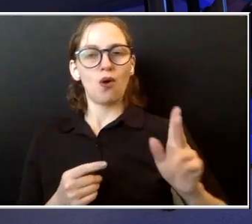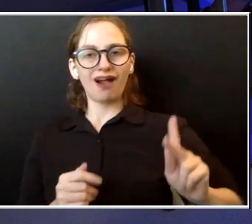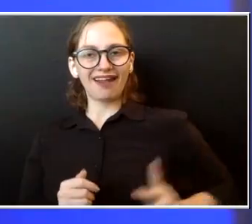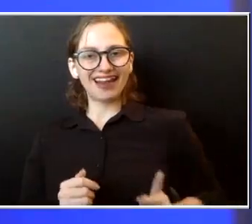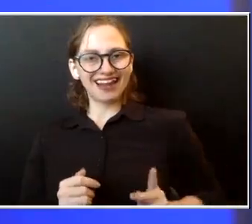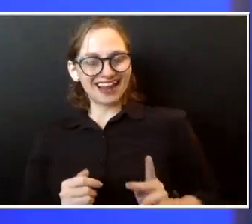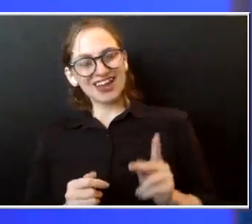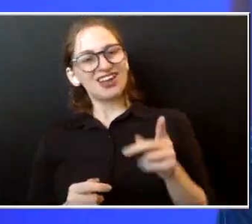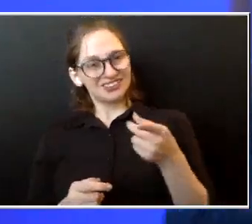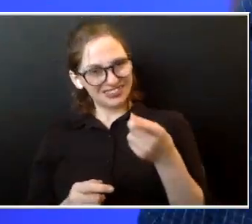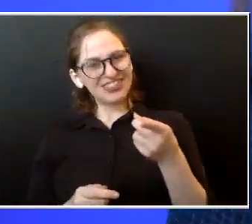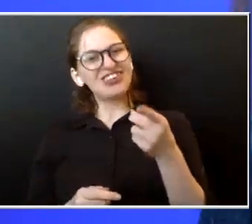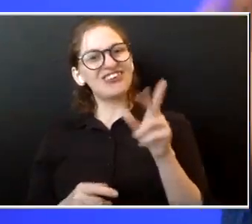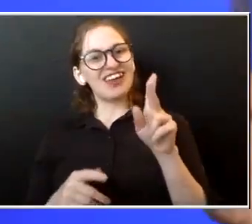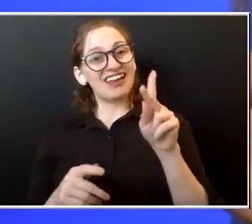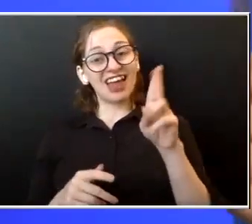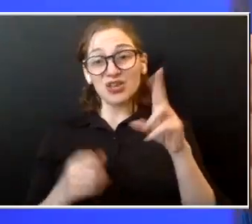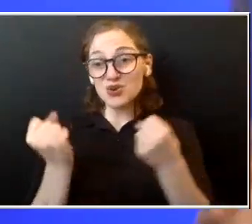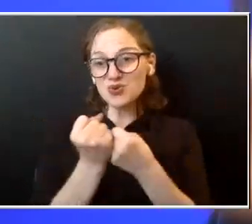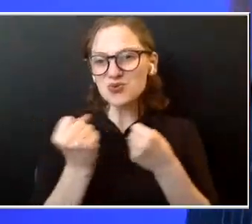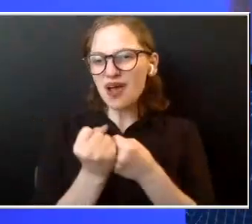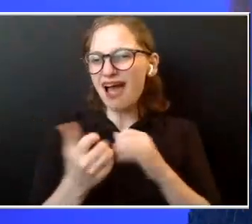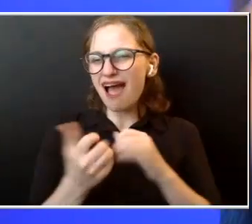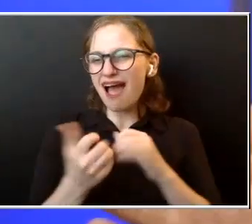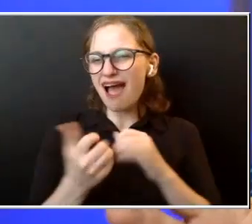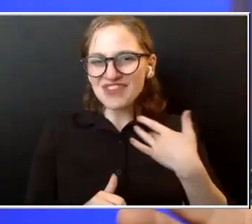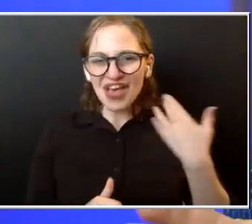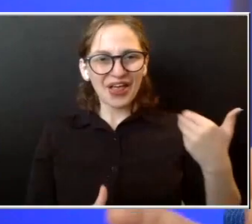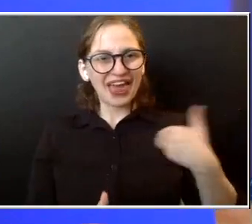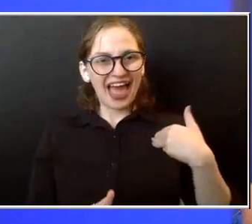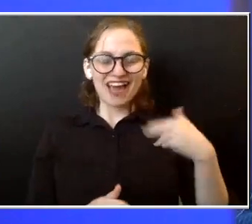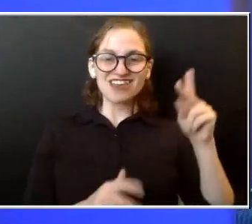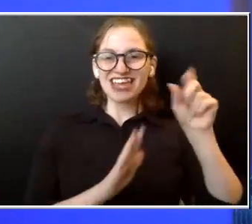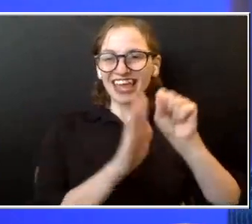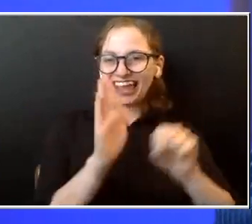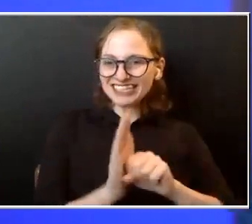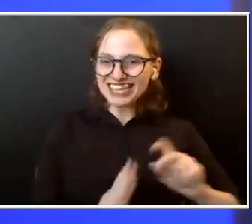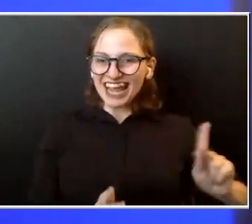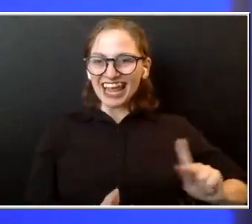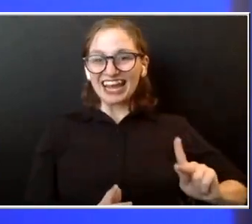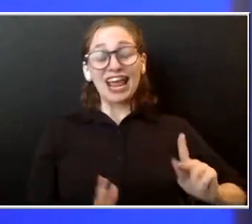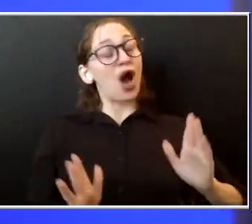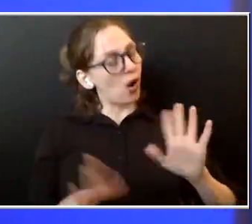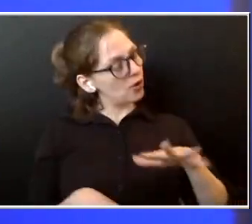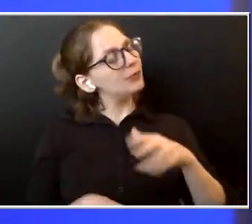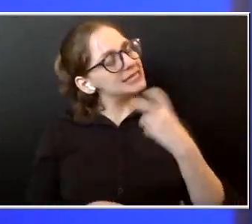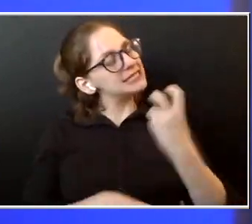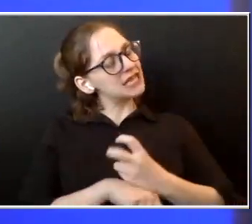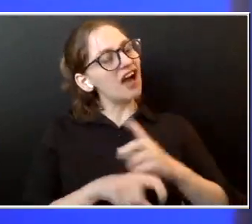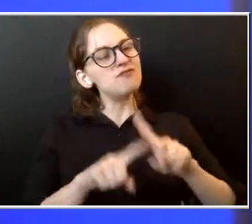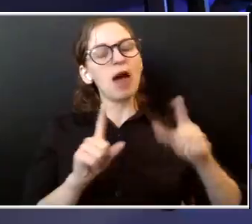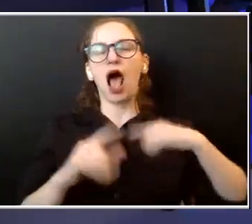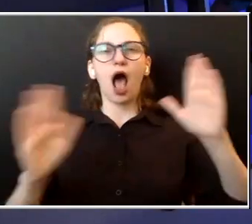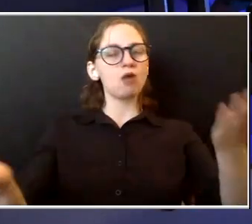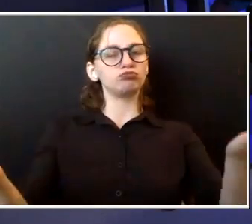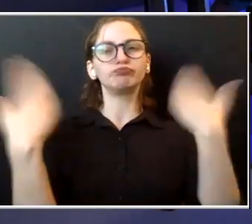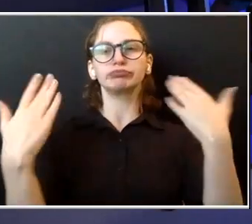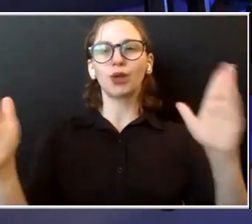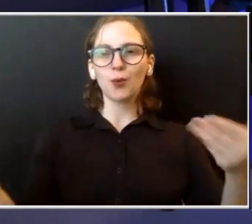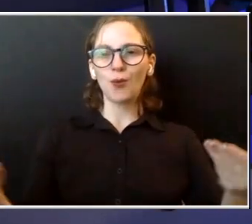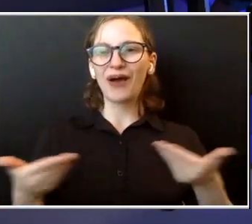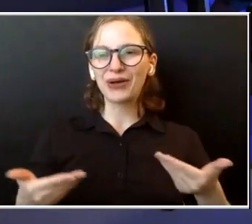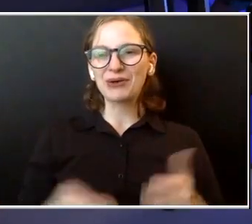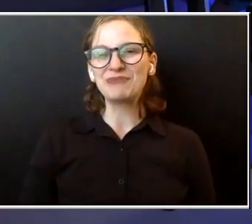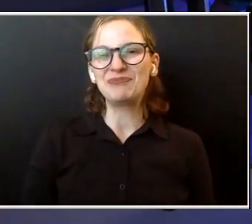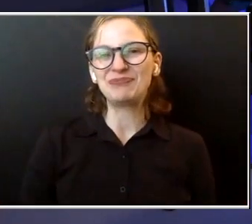tough, but you know what? I've welcomed it wholeheartedly, 100%. So now I'd asked you, I'm going to review it before we started